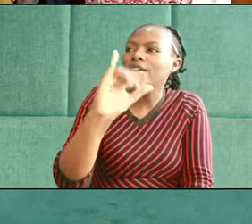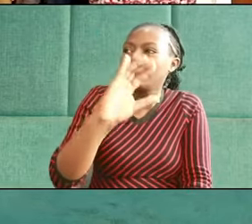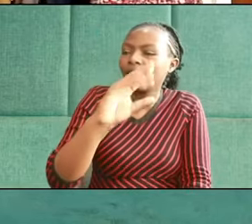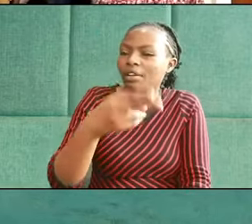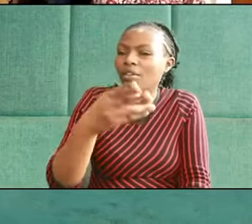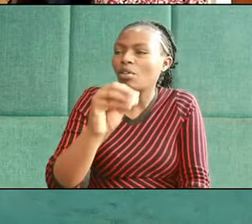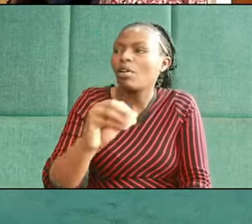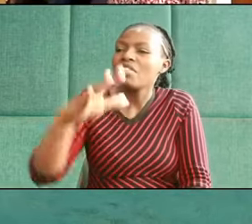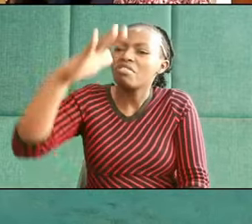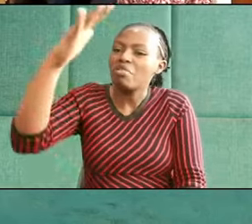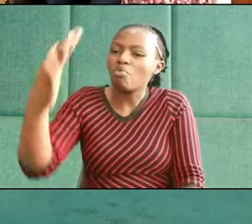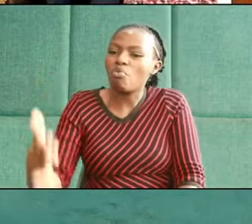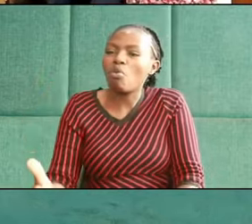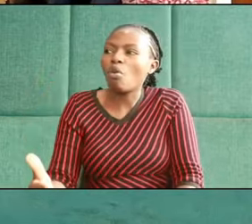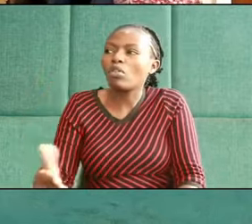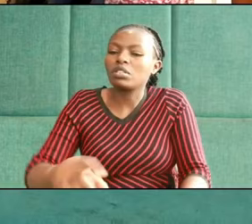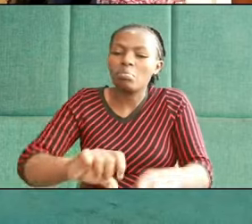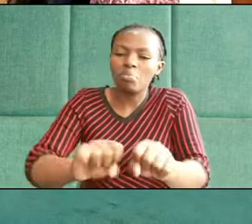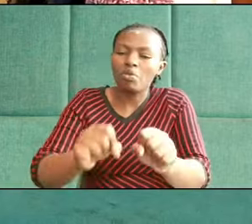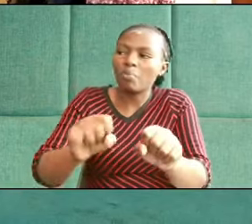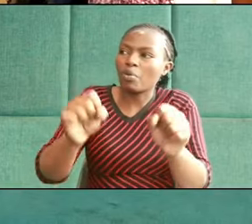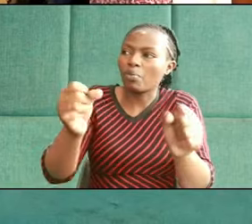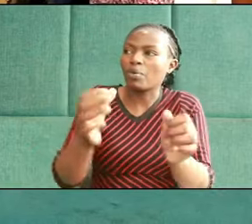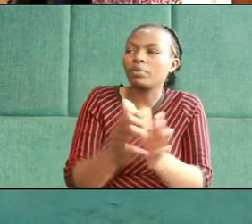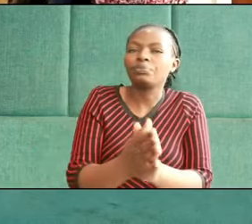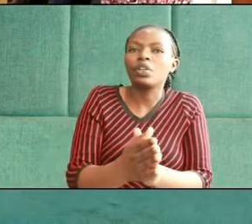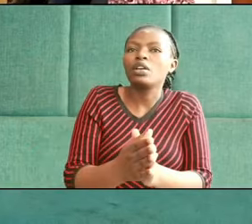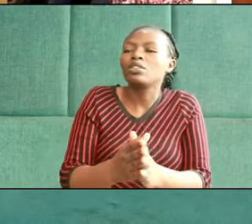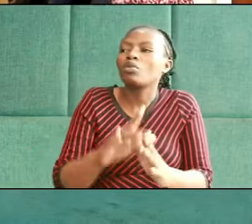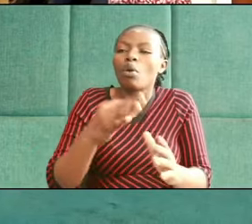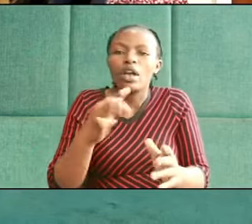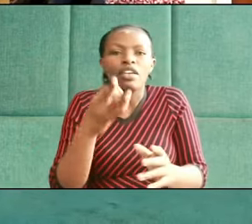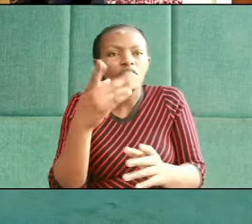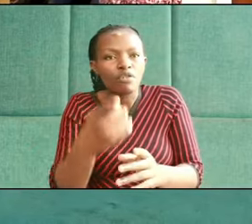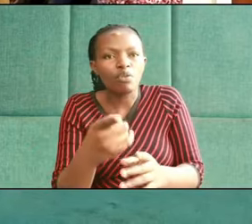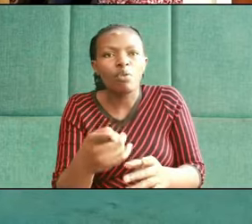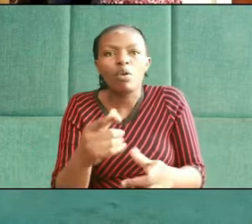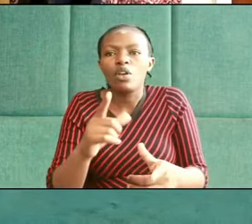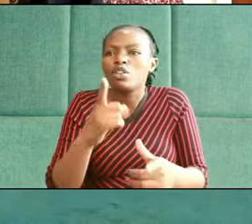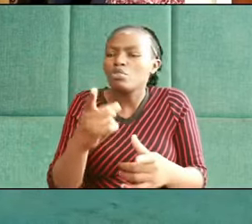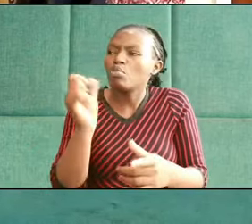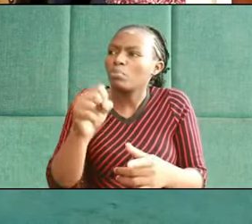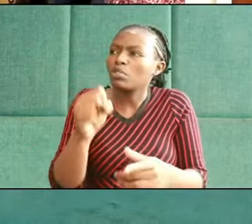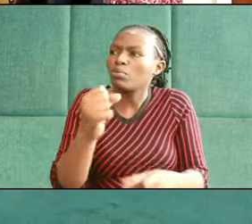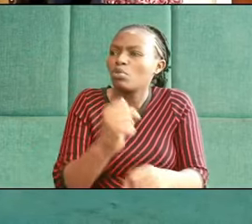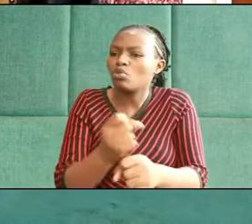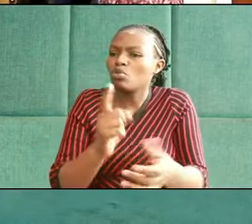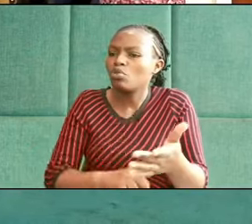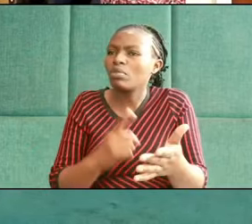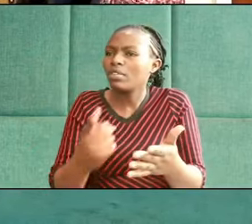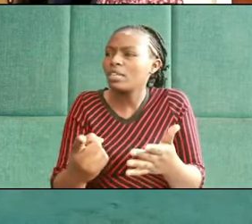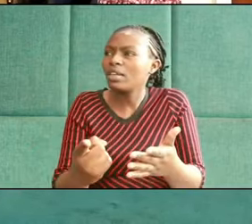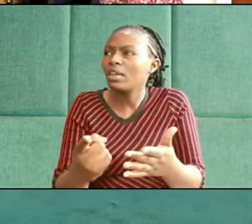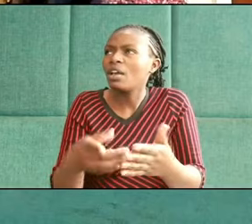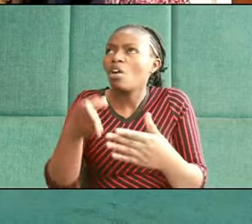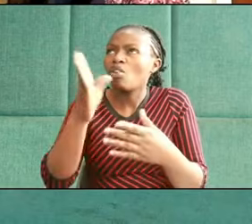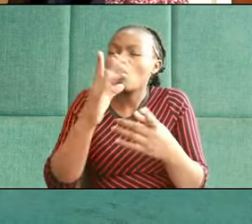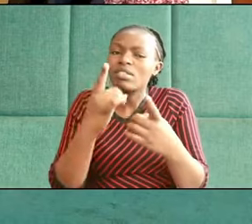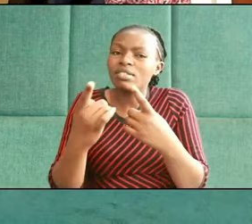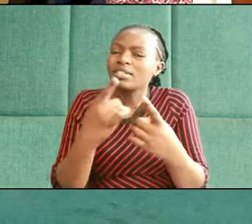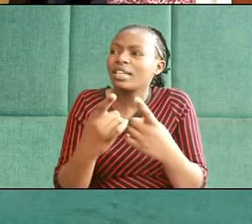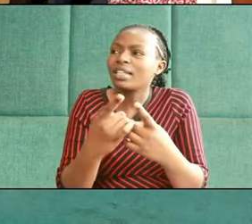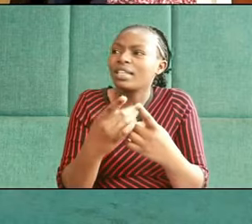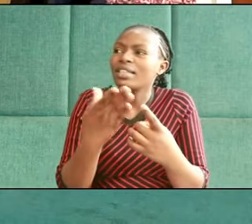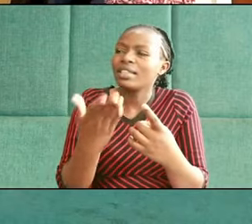tumbling down. If it were you, would you have done what God had said? Or you say, this is very silly. How will it even